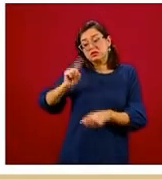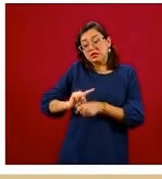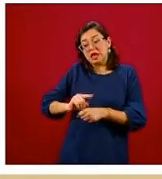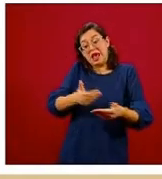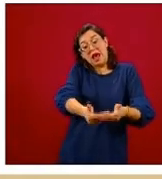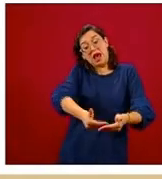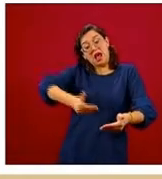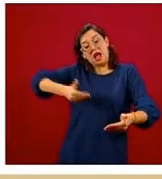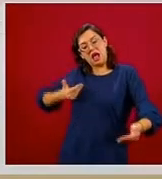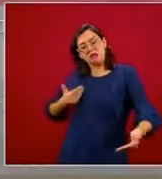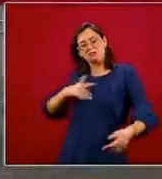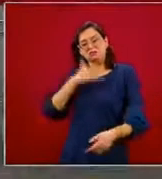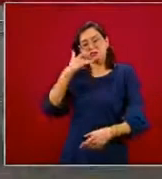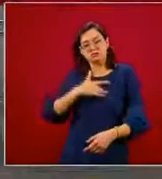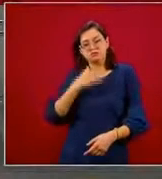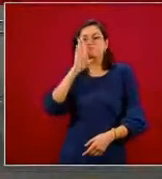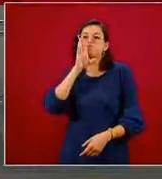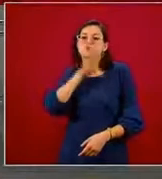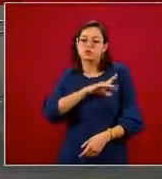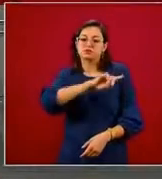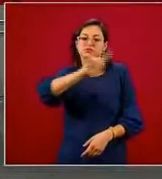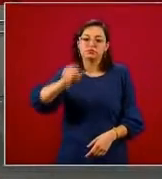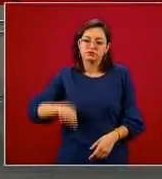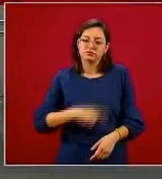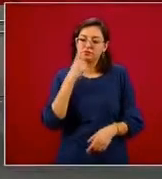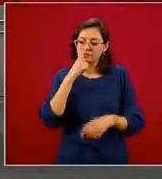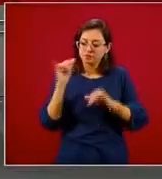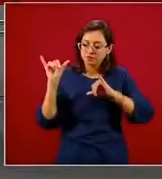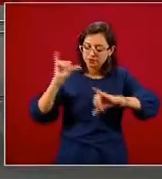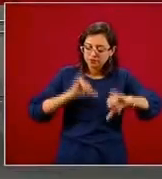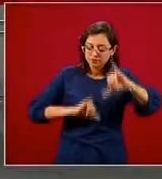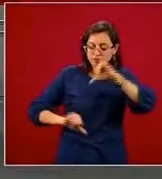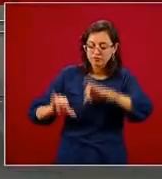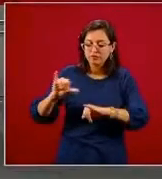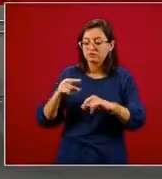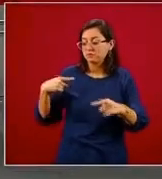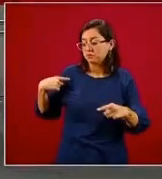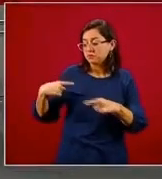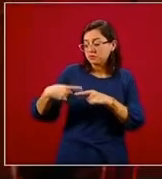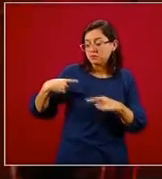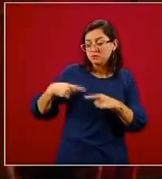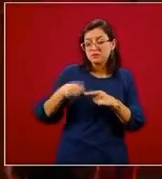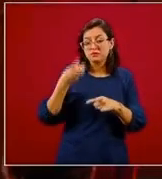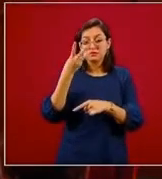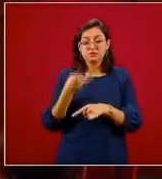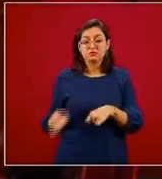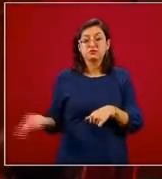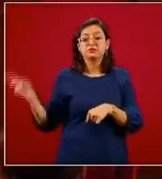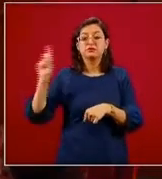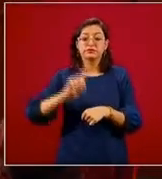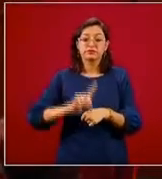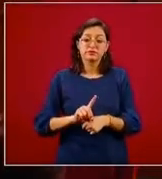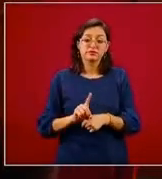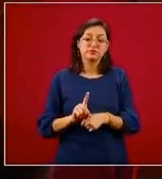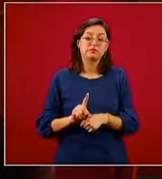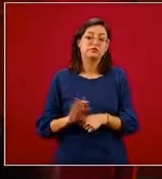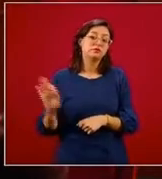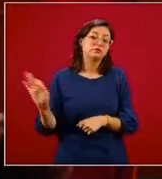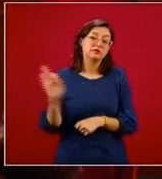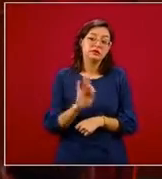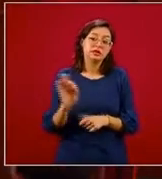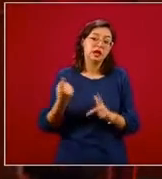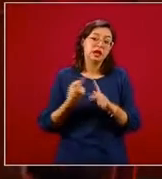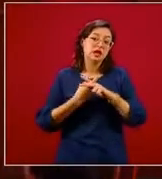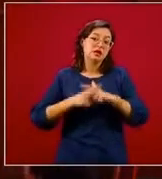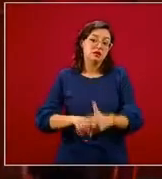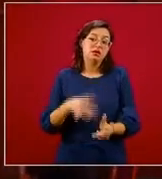they have 3 or 5 days with symptoms, they are taken the sample, and the samples taken in these last